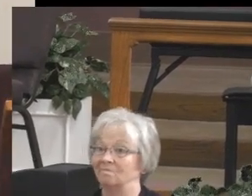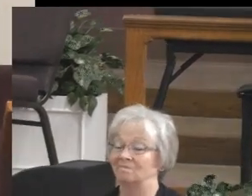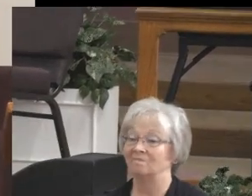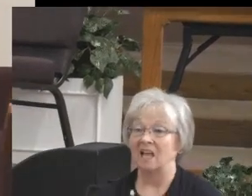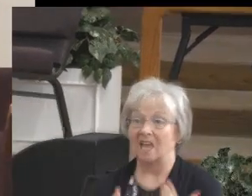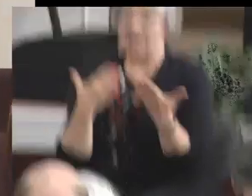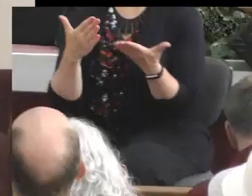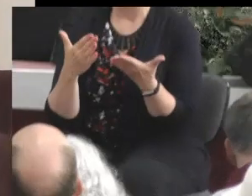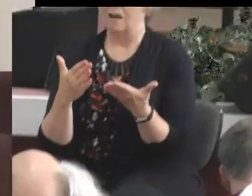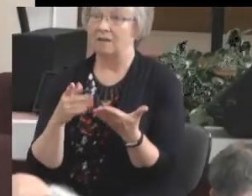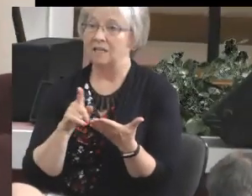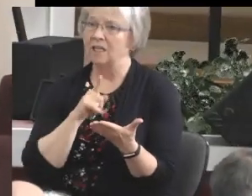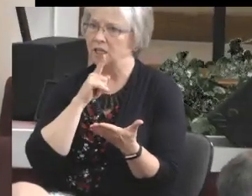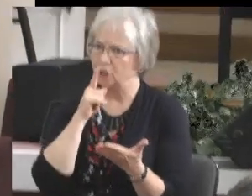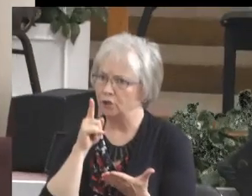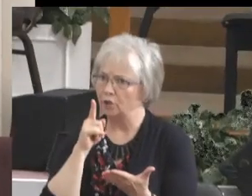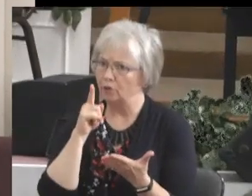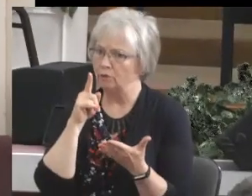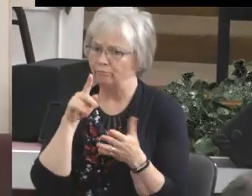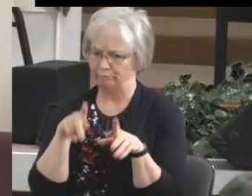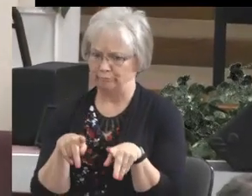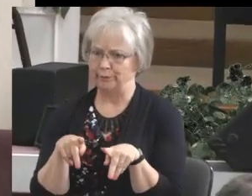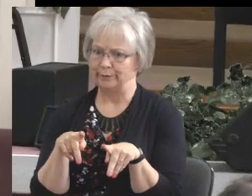How is your identity represented?